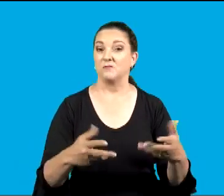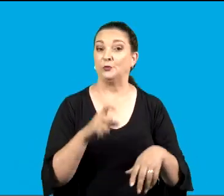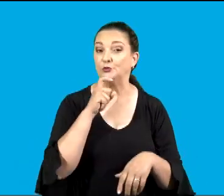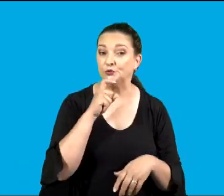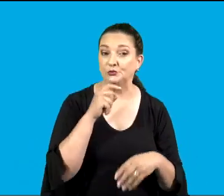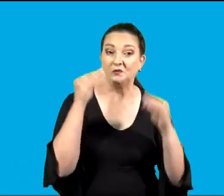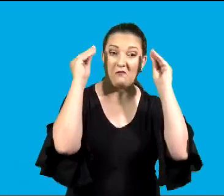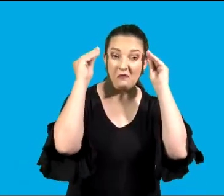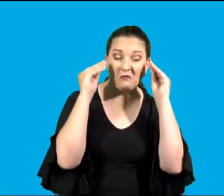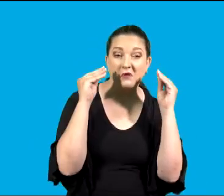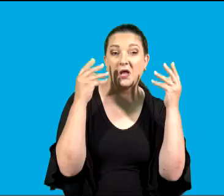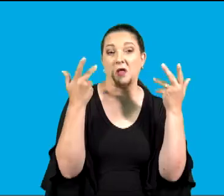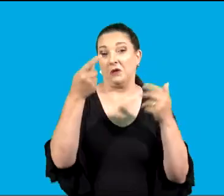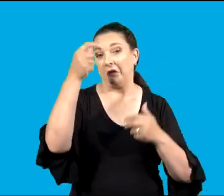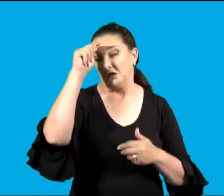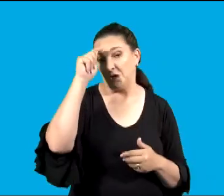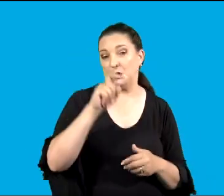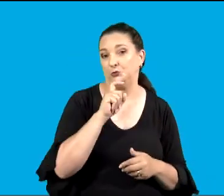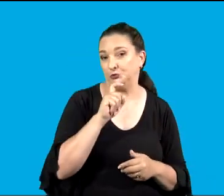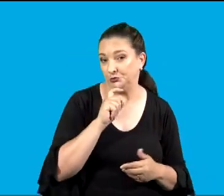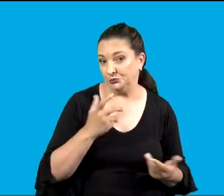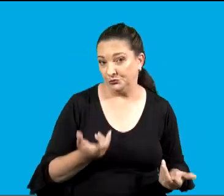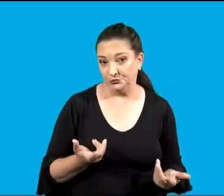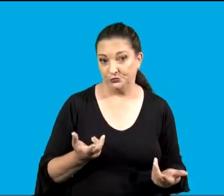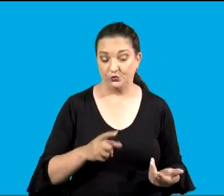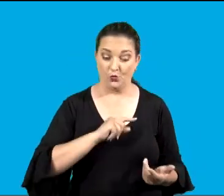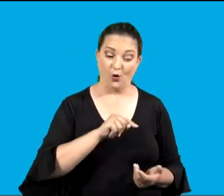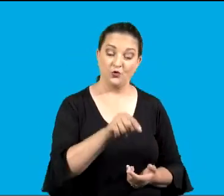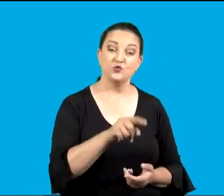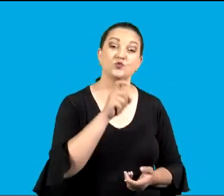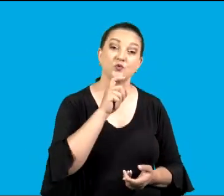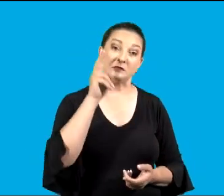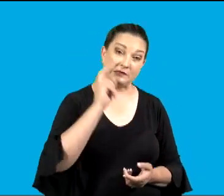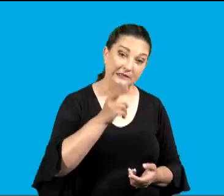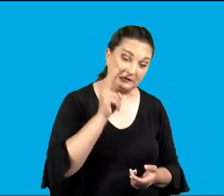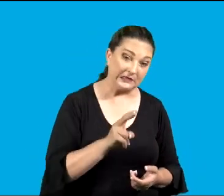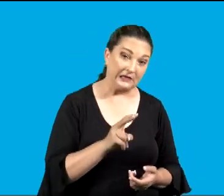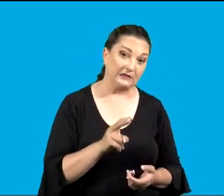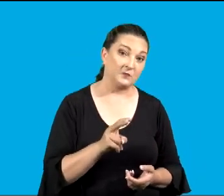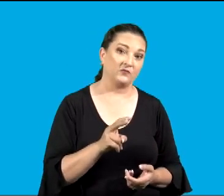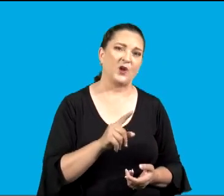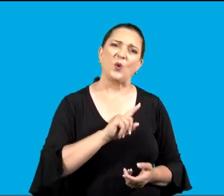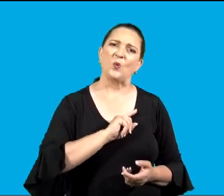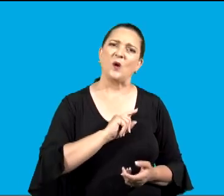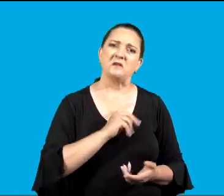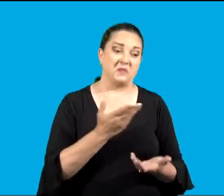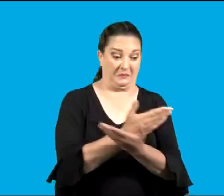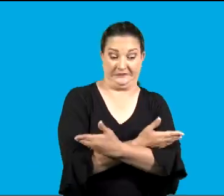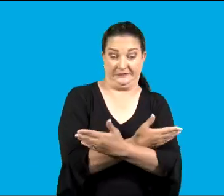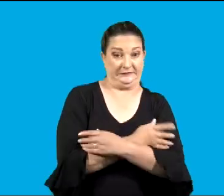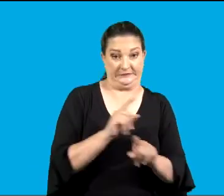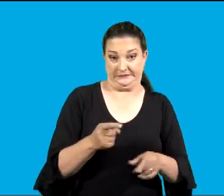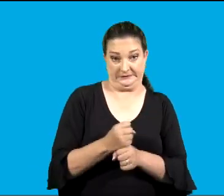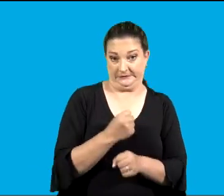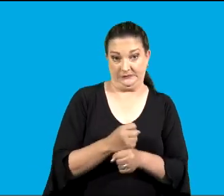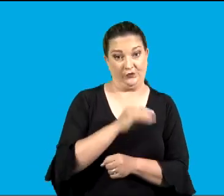products such as caps or hoodies. So whenever material has been cut off and we cannot make a t-shirt out of that, that material